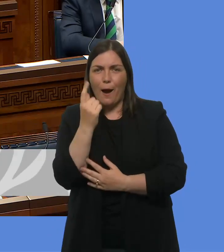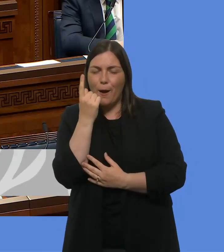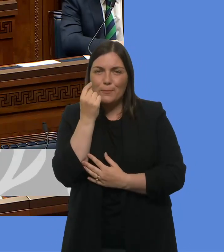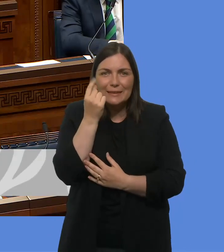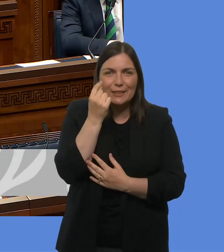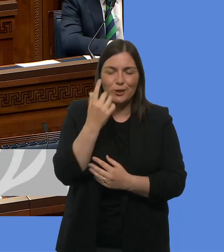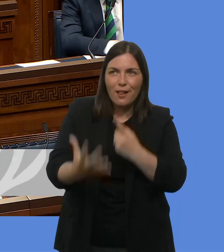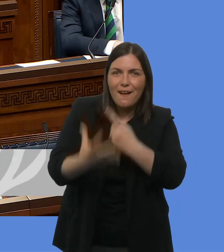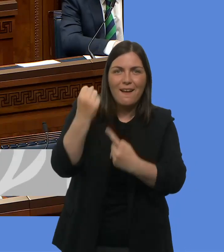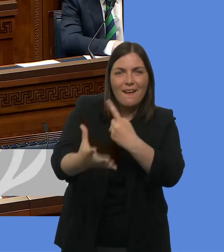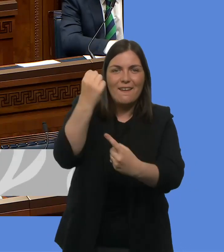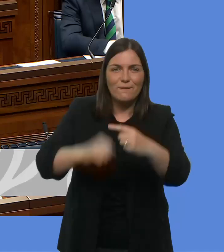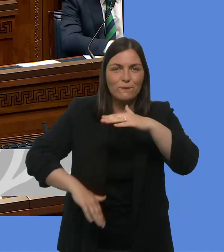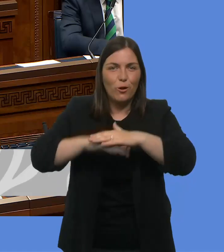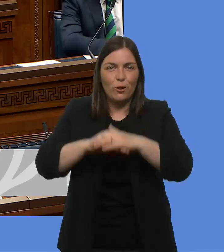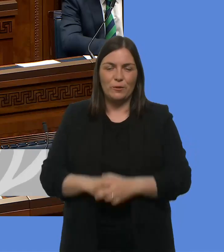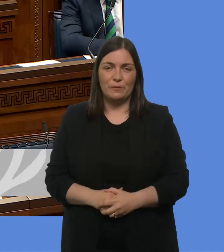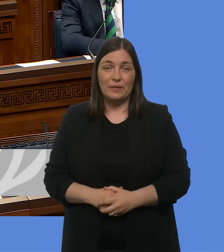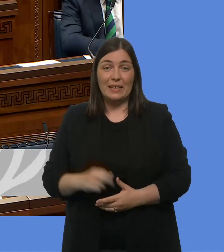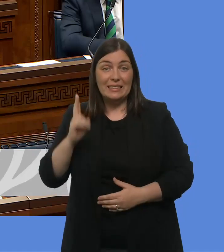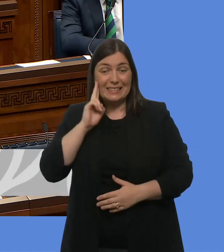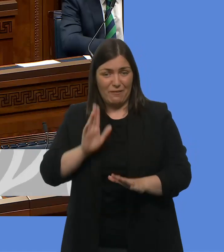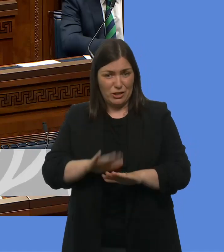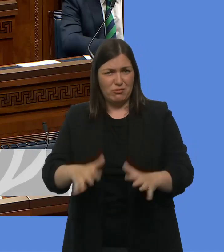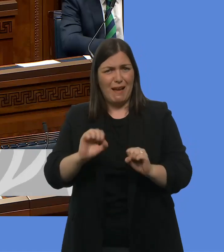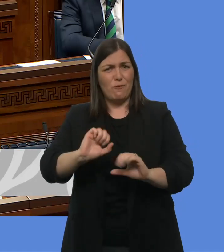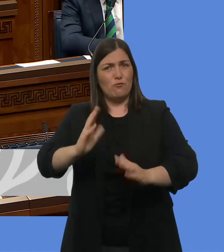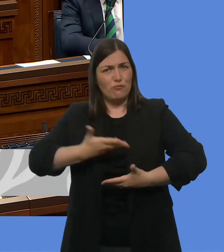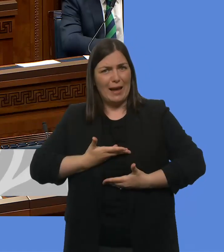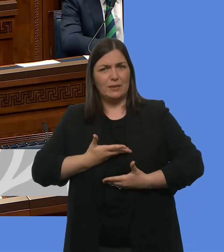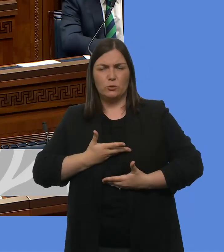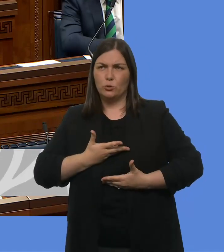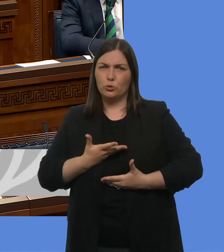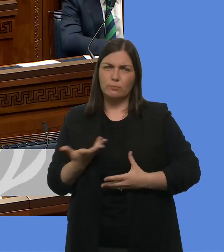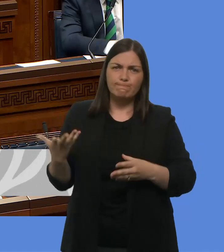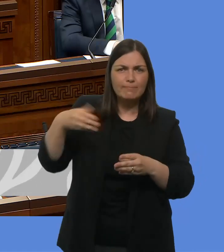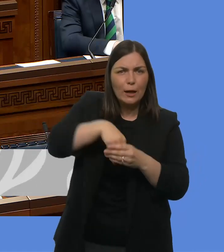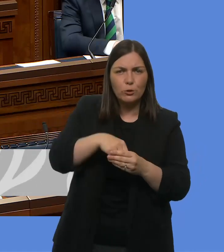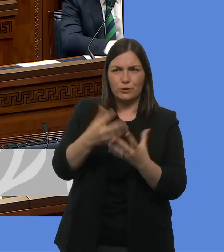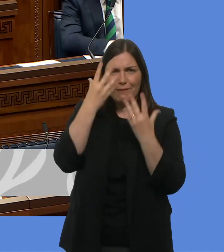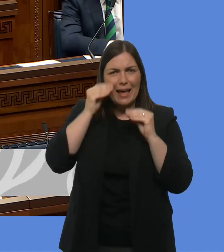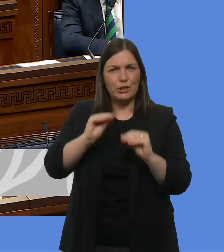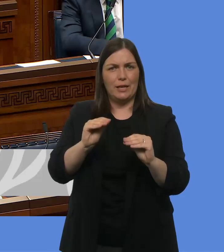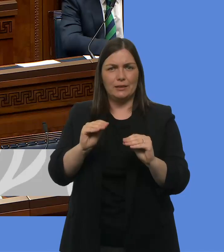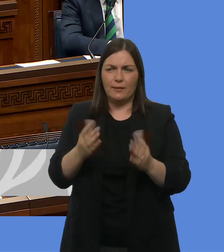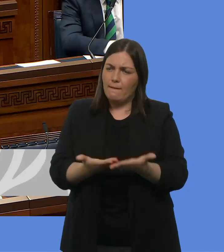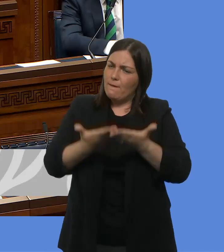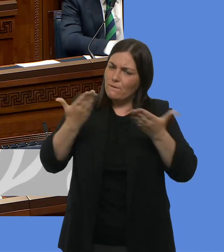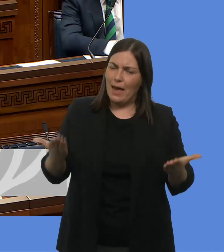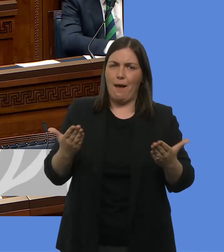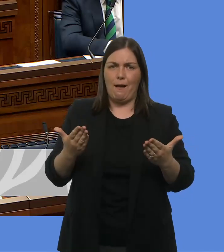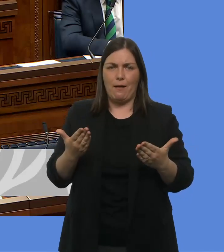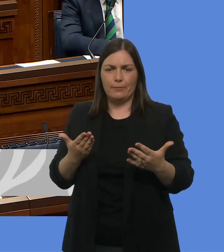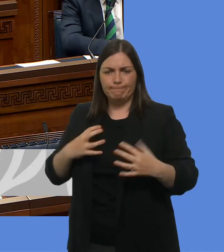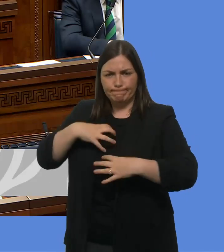Deaf children, like all children, have the right to an inclusive and equitable education that meets their unique needs. Without adequate support